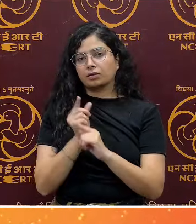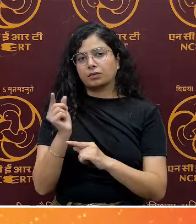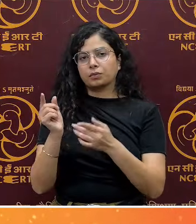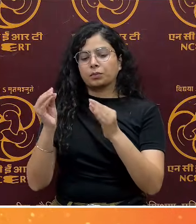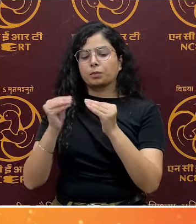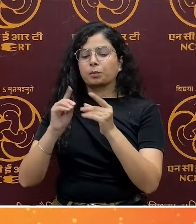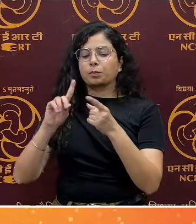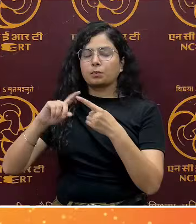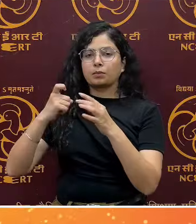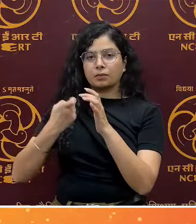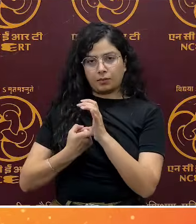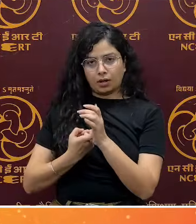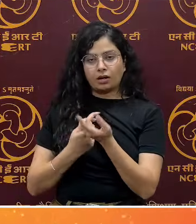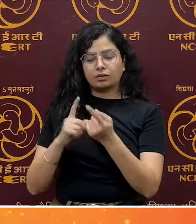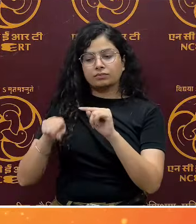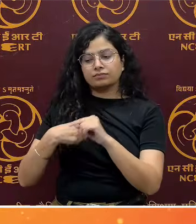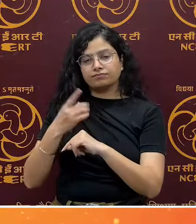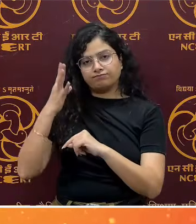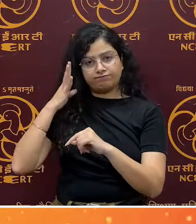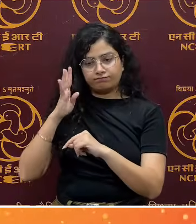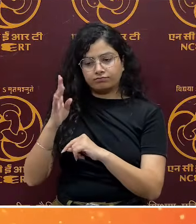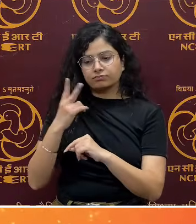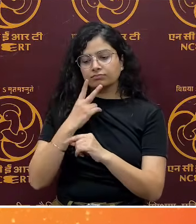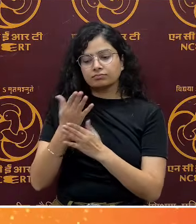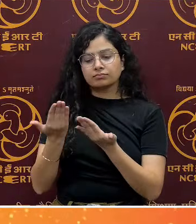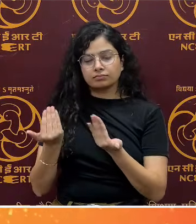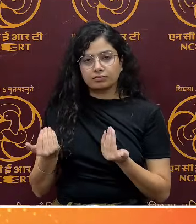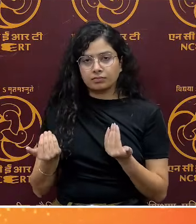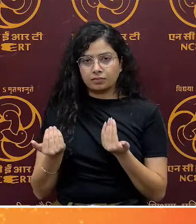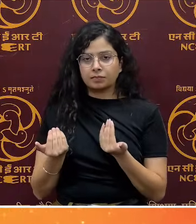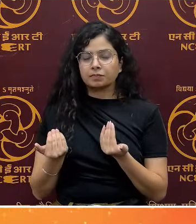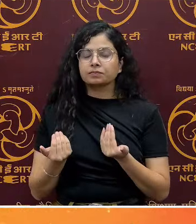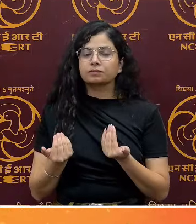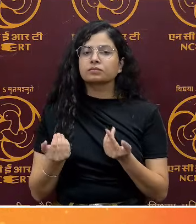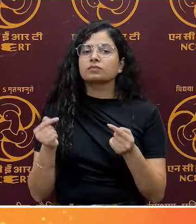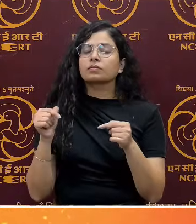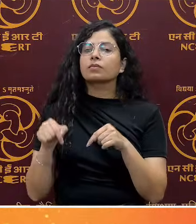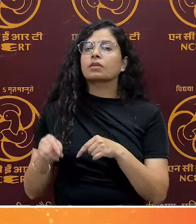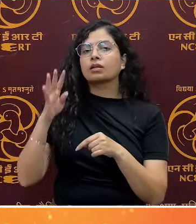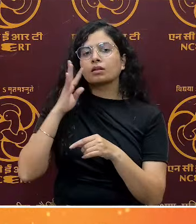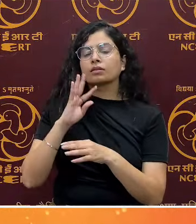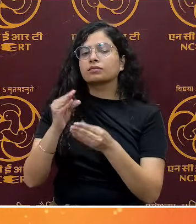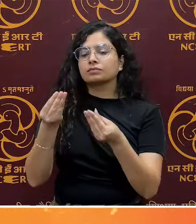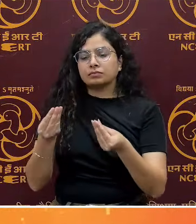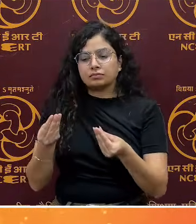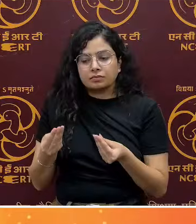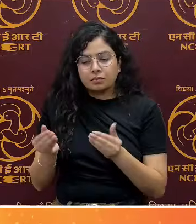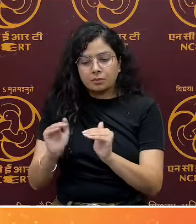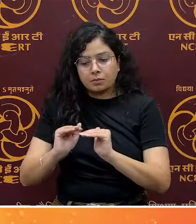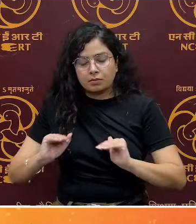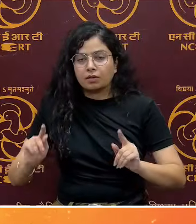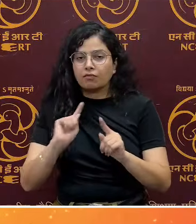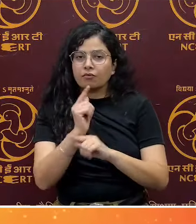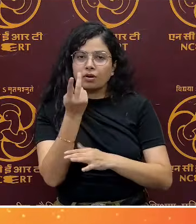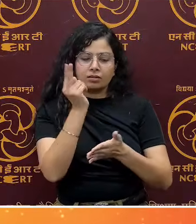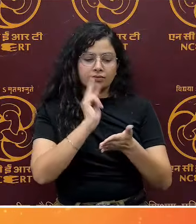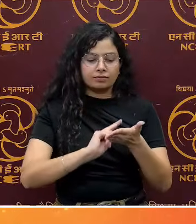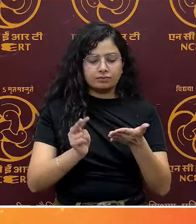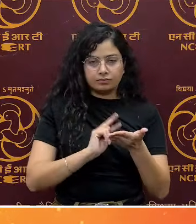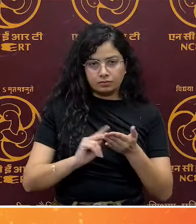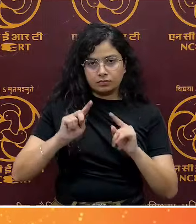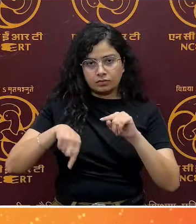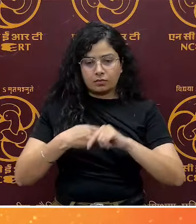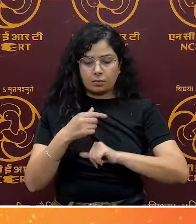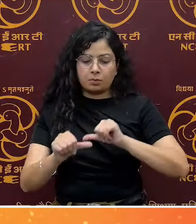see there is a theory, and about this topic, this theory has been given. Students need to read it first. Then there is a